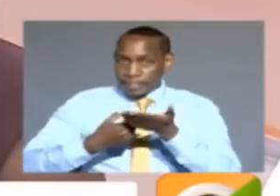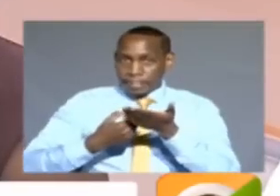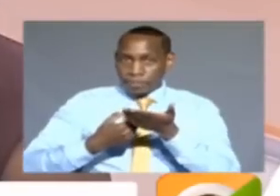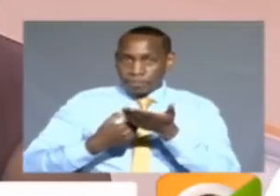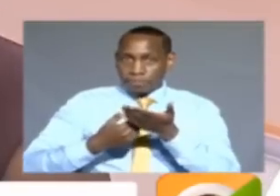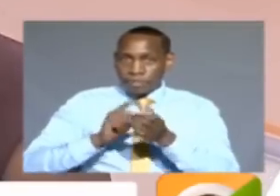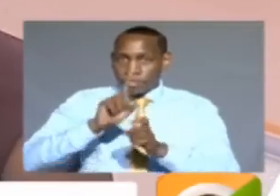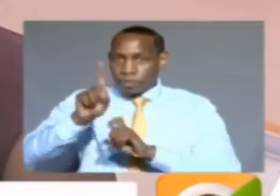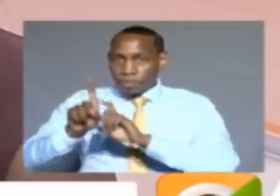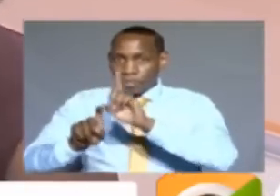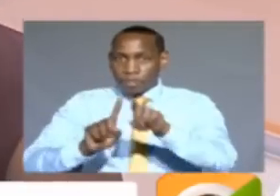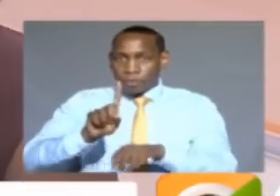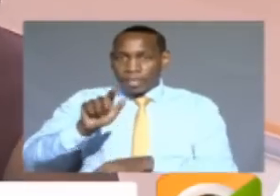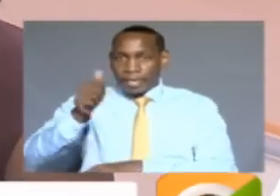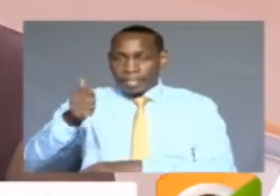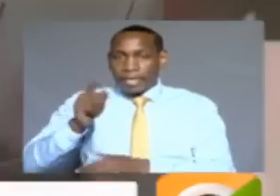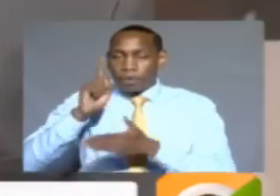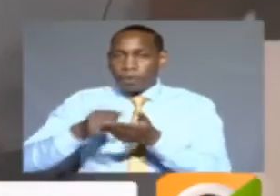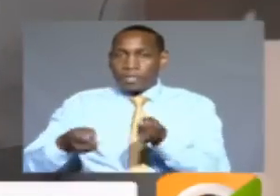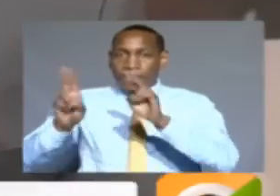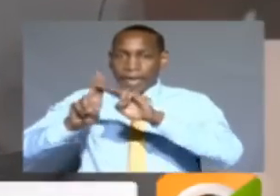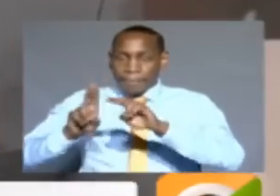other what is happening.